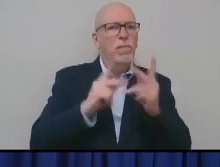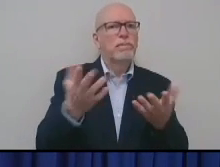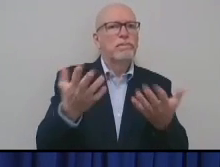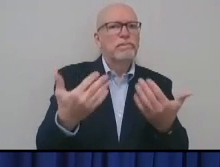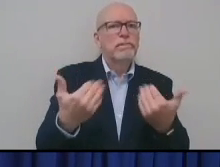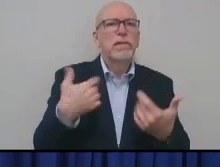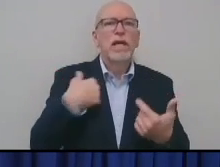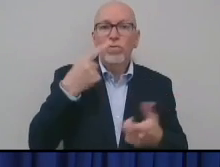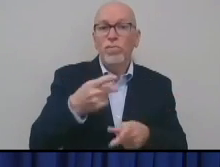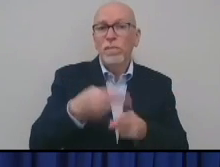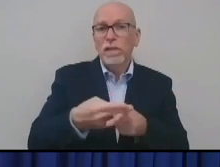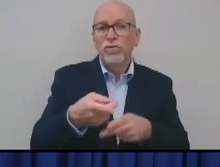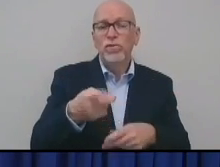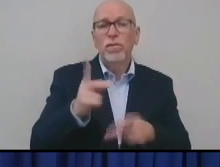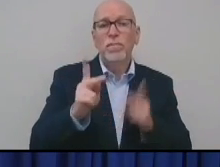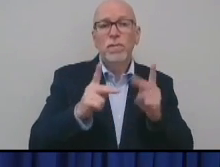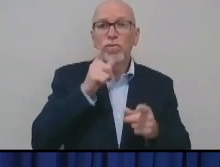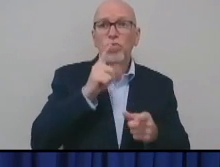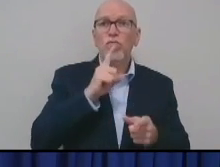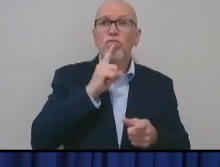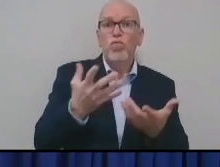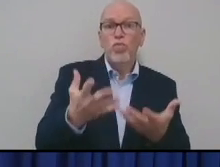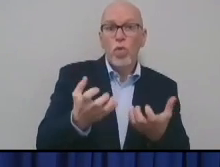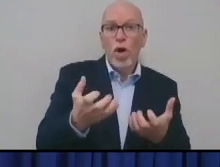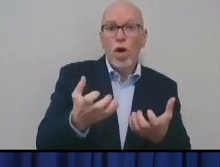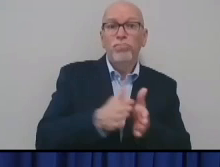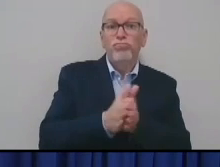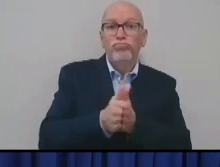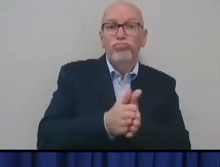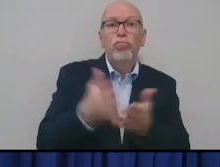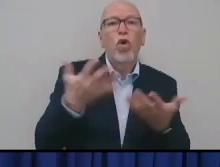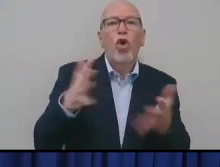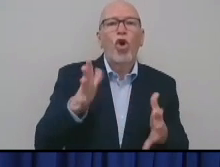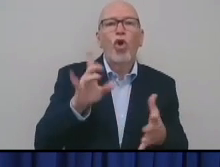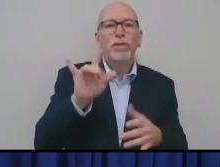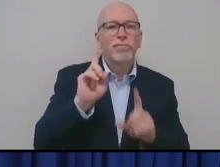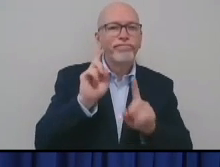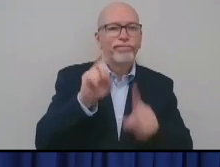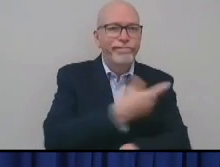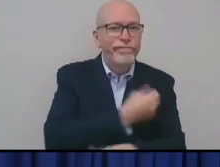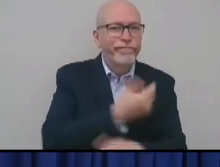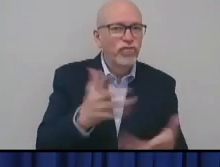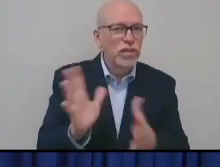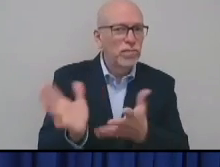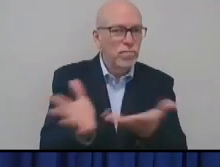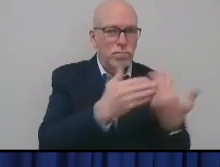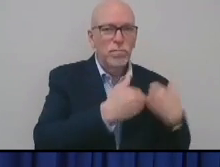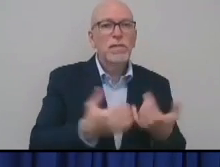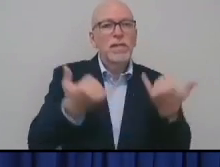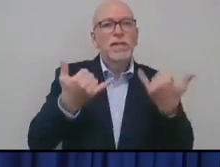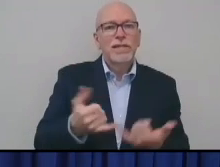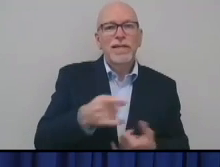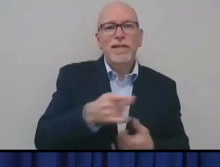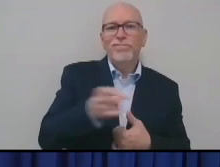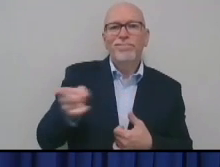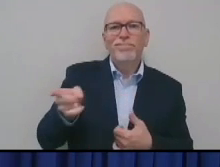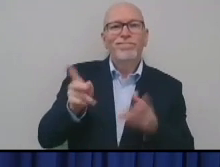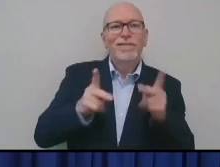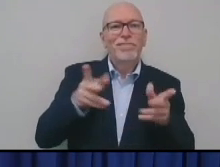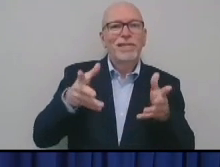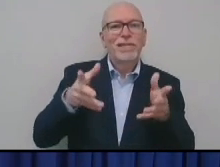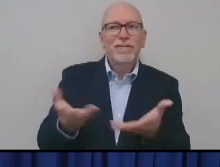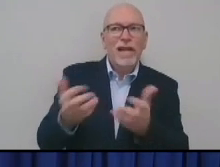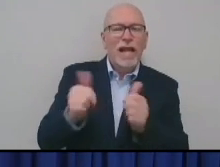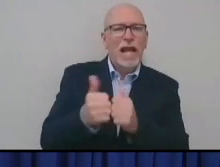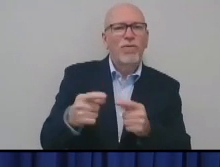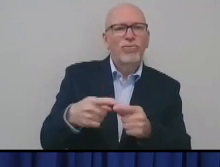mentioned that the people who really wanted it have probably already come and gotten it. So what are some ongoing efforts to try to get it